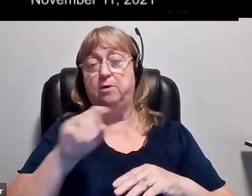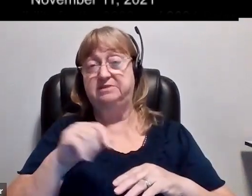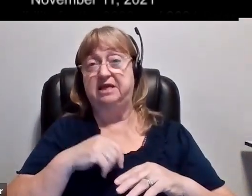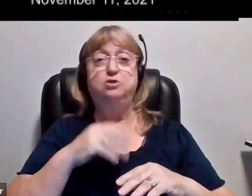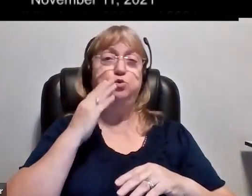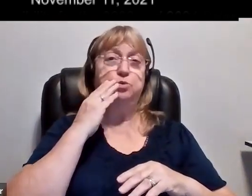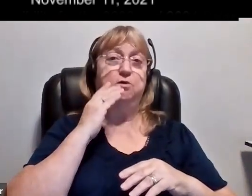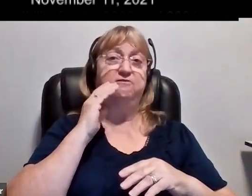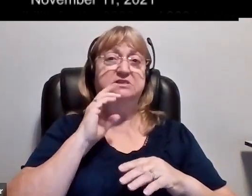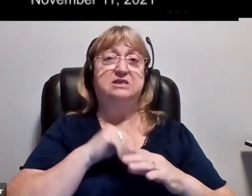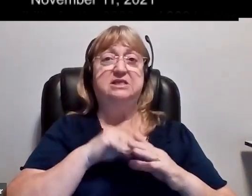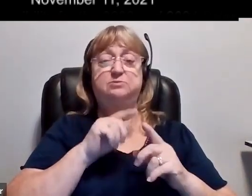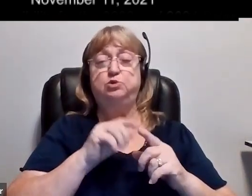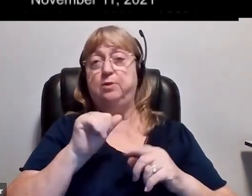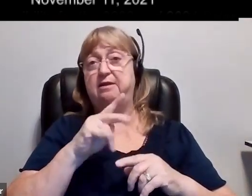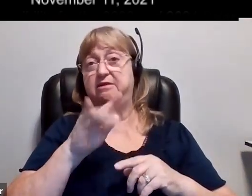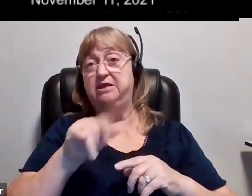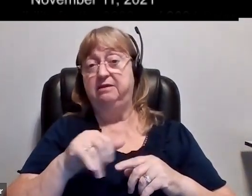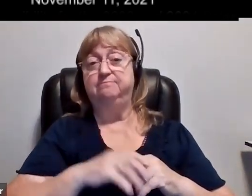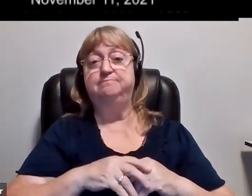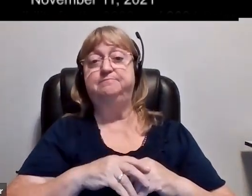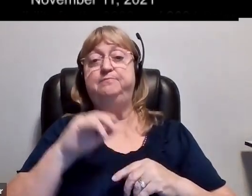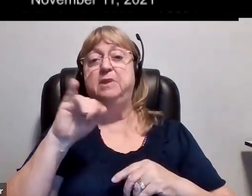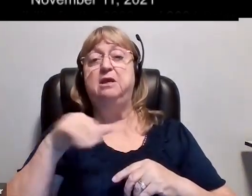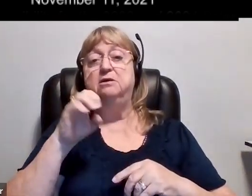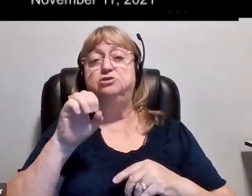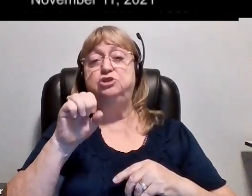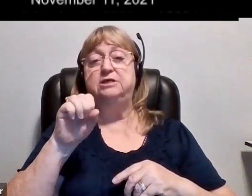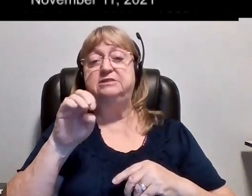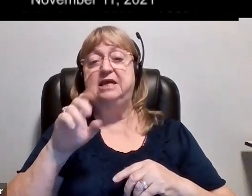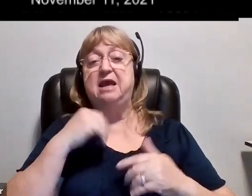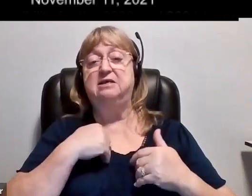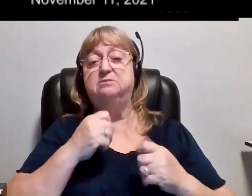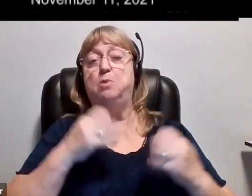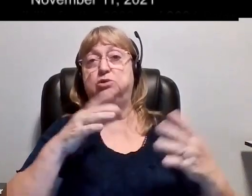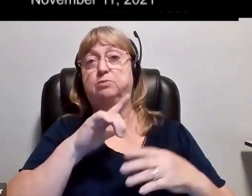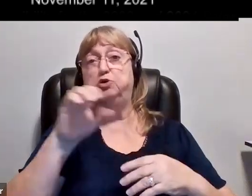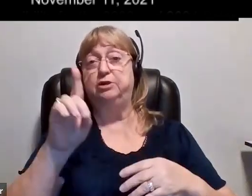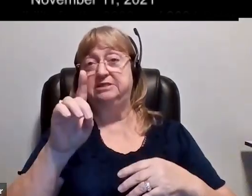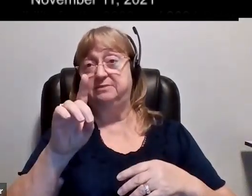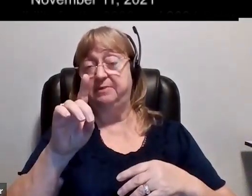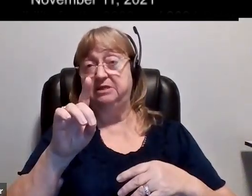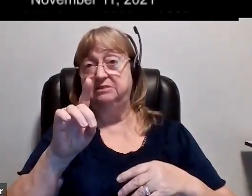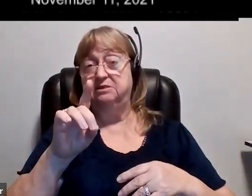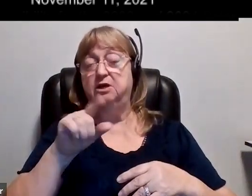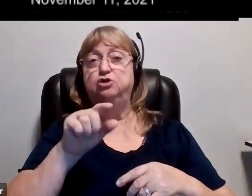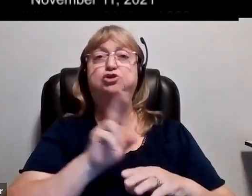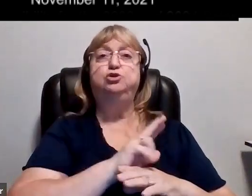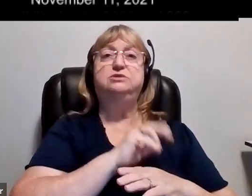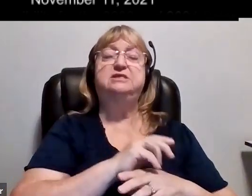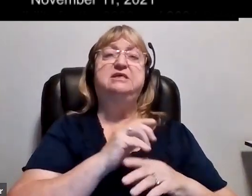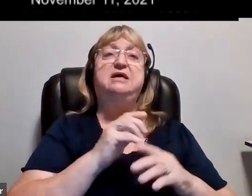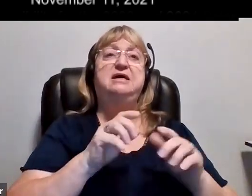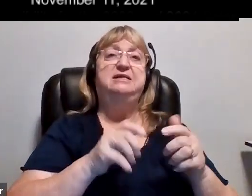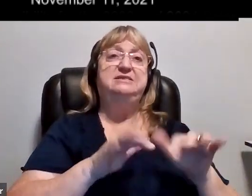Anthony. Jessie has multiple learning disabilities. And the big issue for her is that, as far as access, is she uses